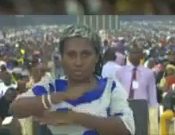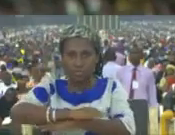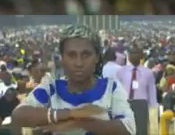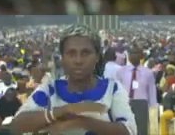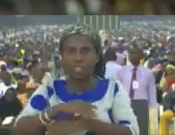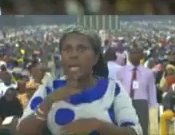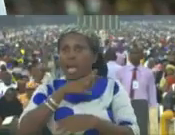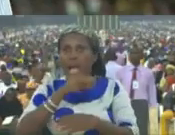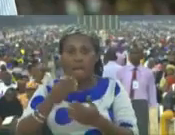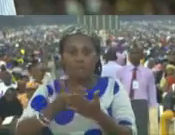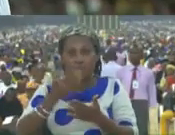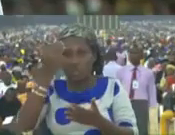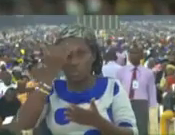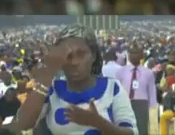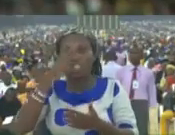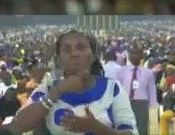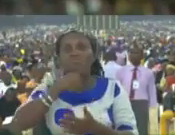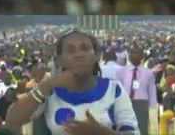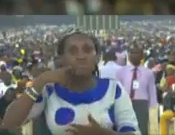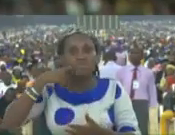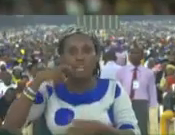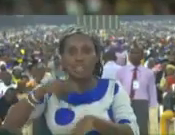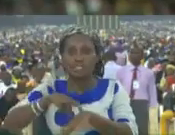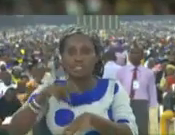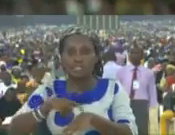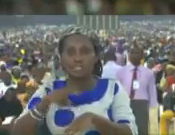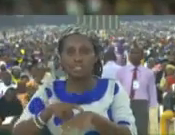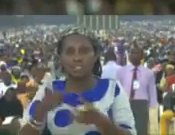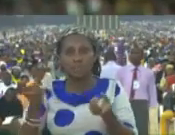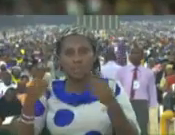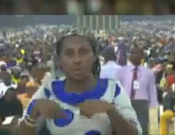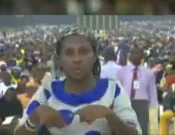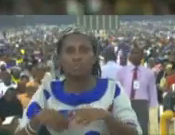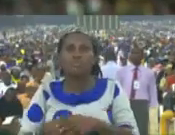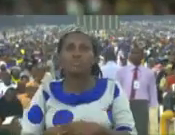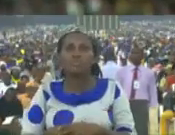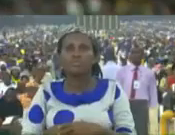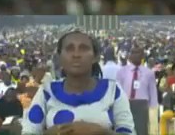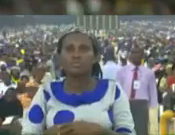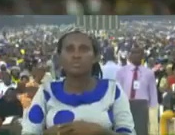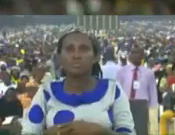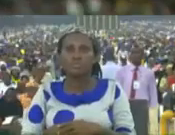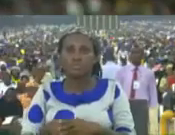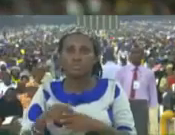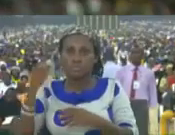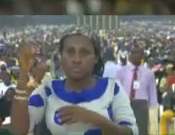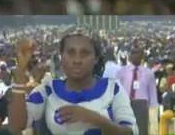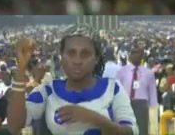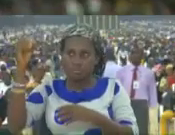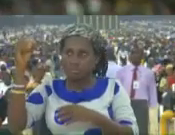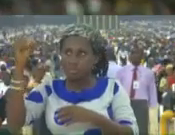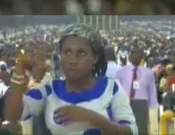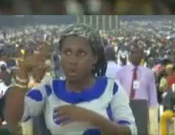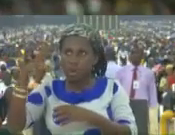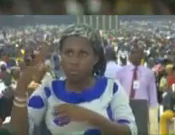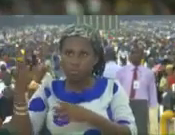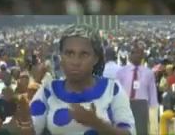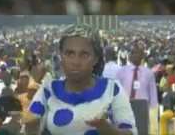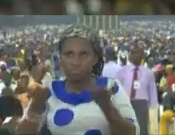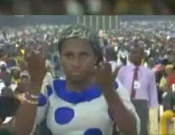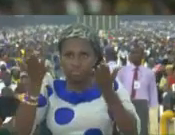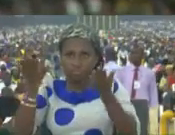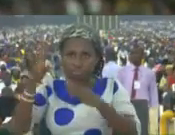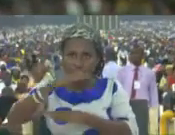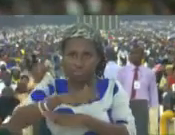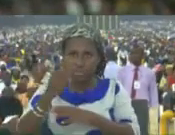come. And while you are in the dry season, the sun is rising, the sun is setting. Before you know it,